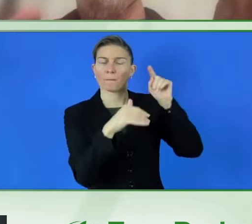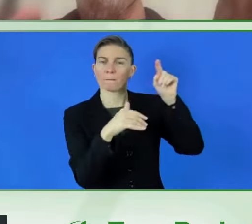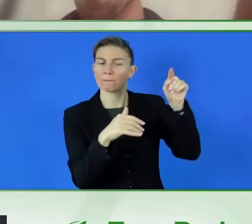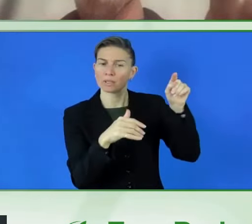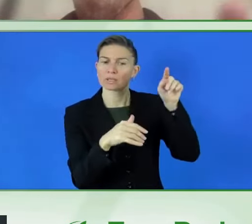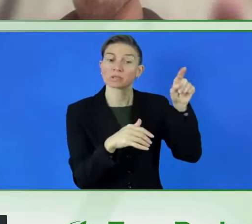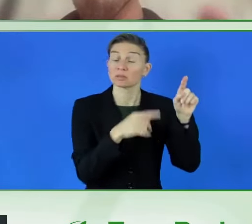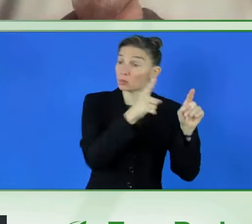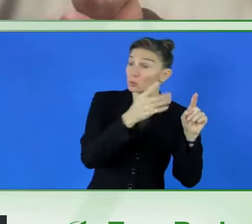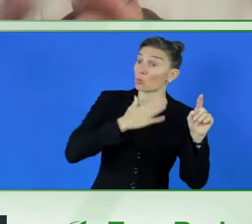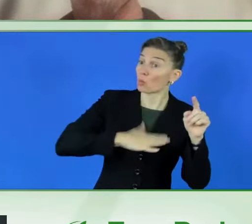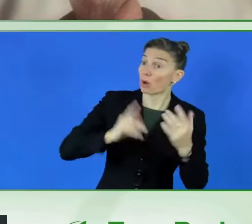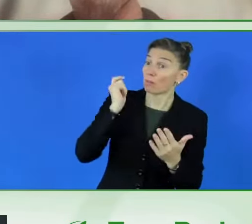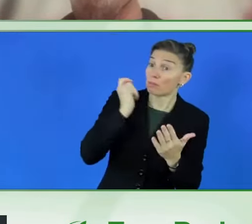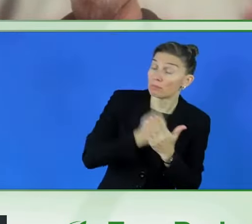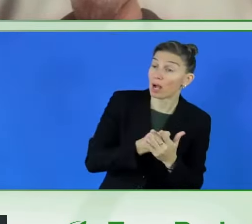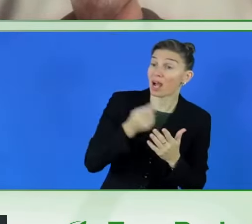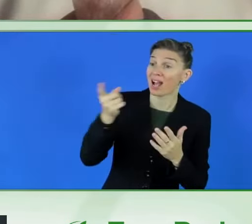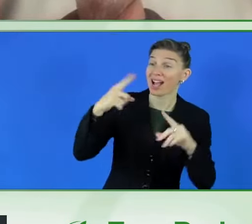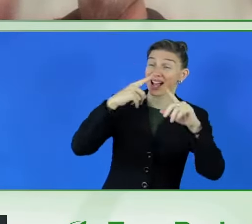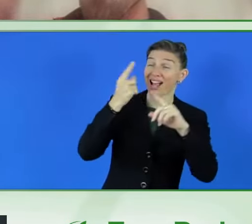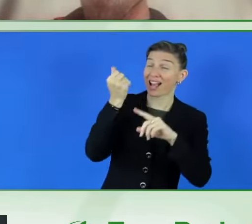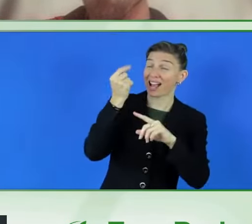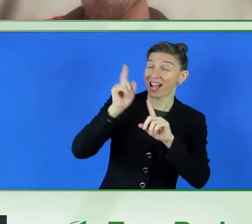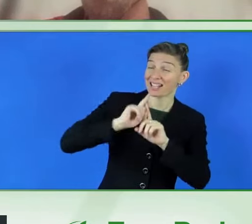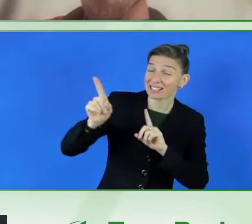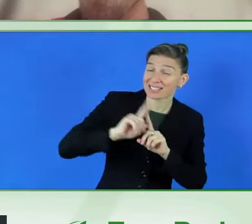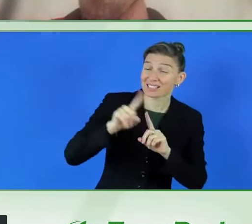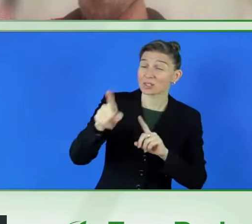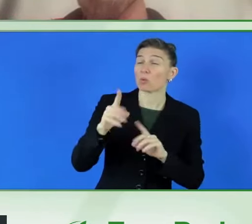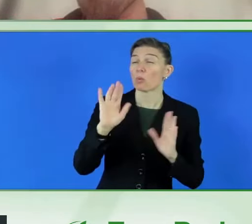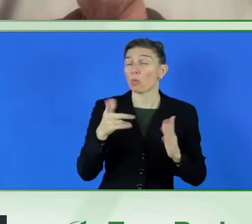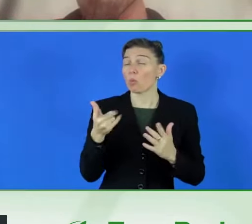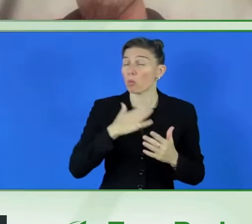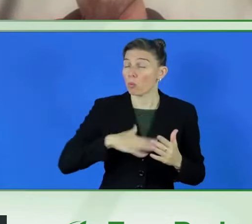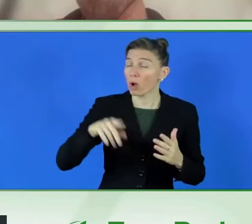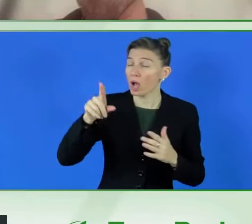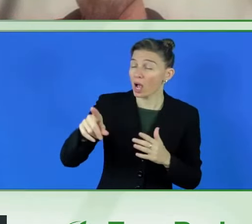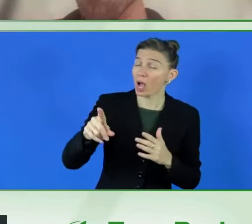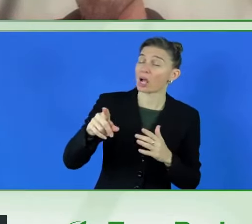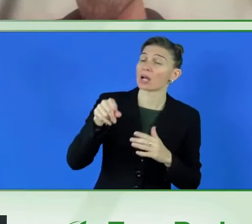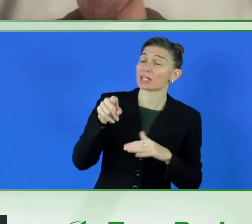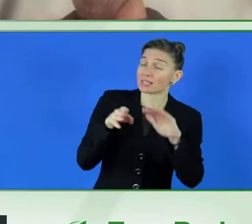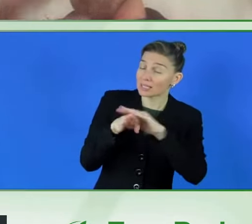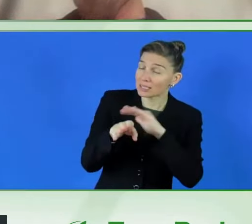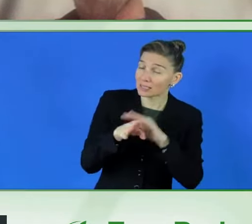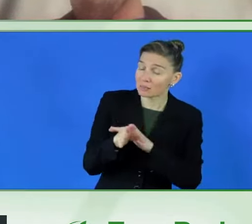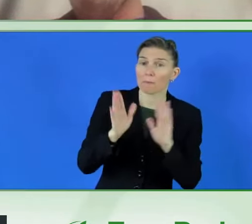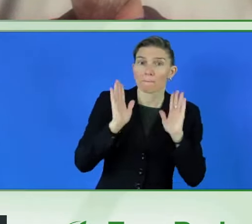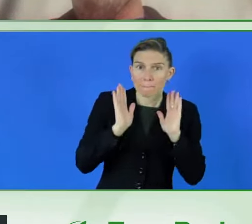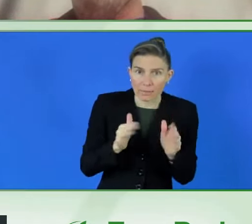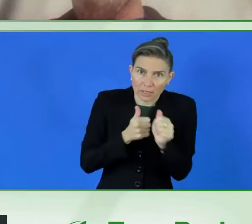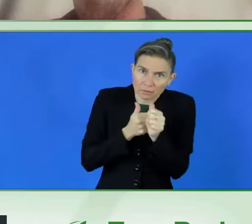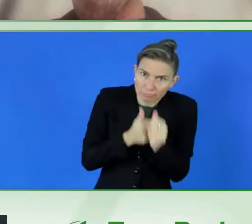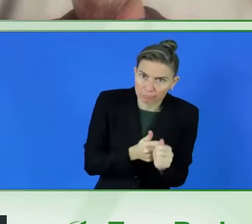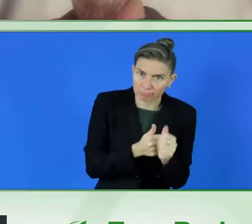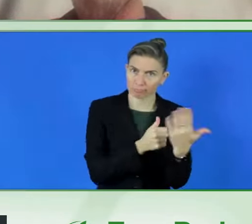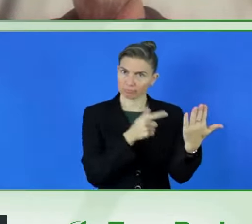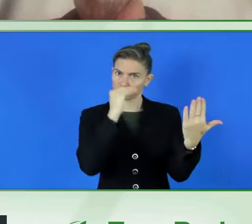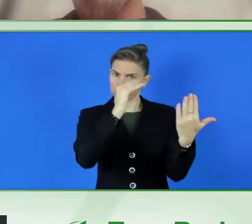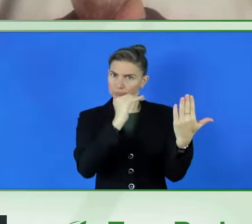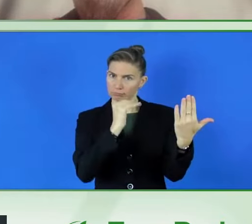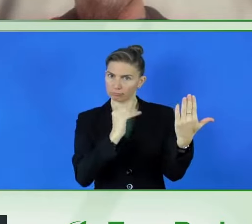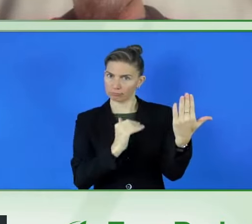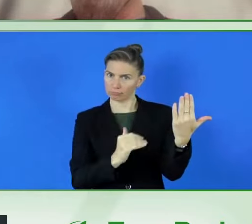purchase, or even operate a minibus taxi in this environment, you must comply with this specification. And in the same way as you can't